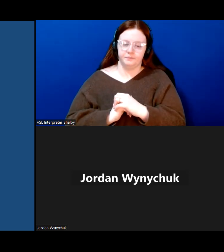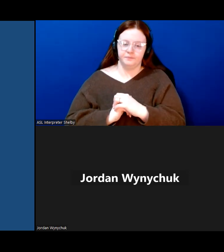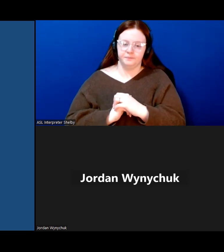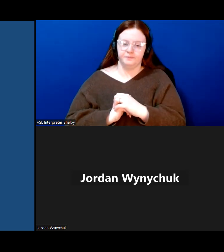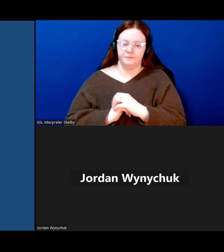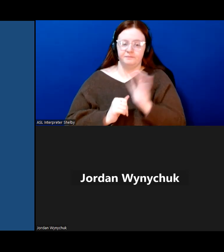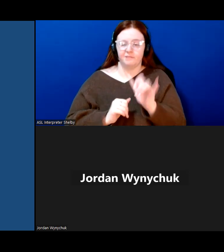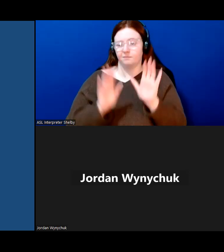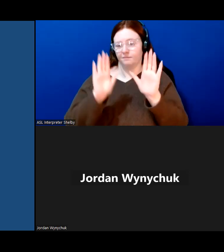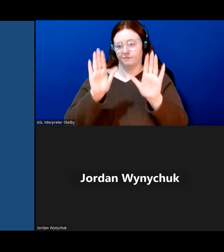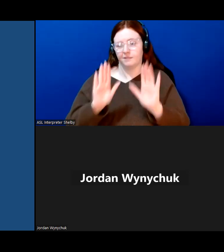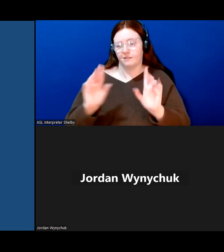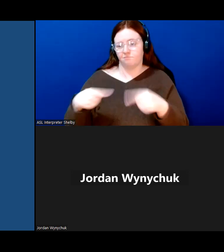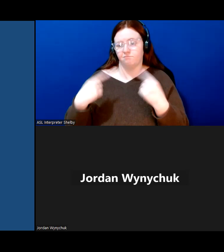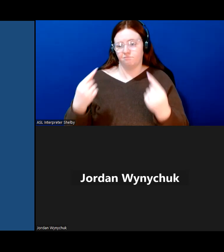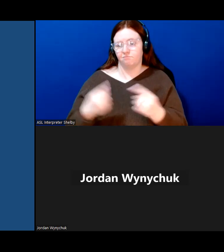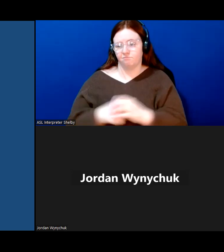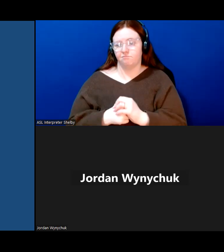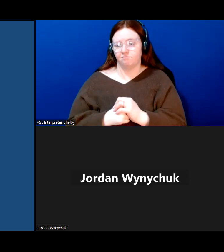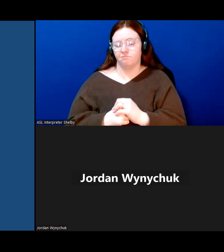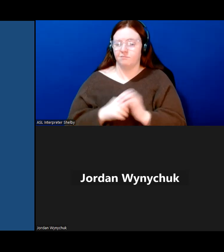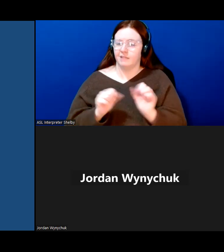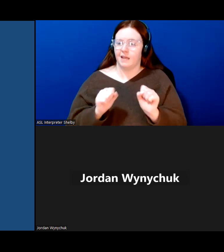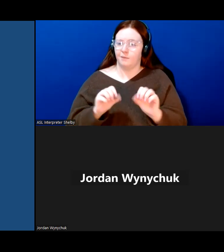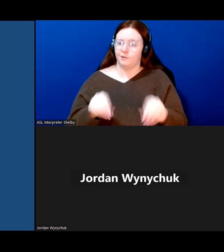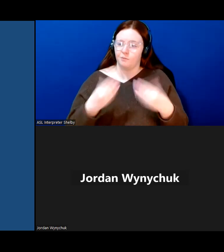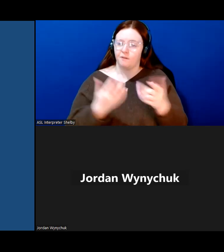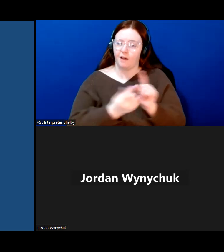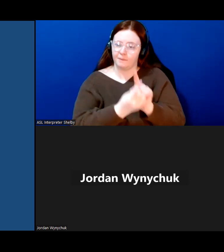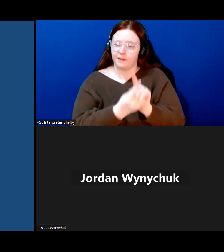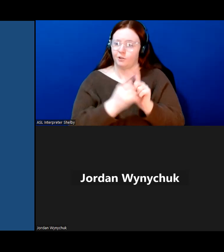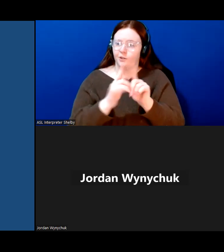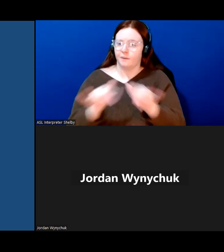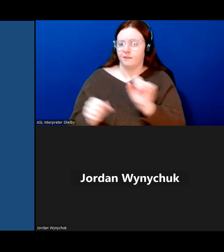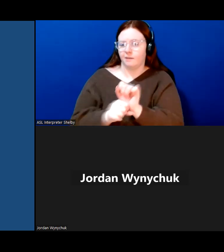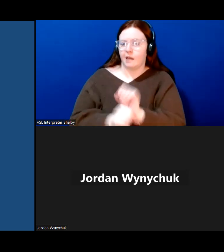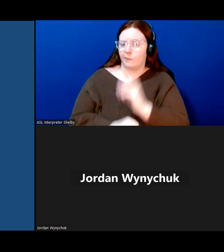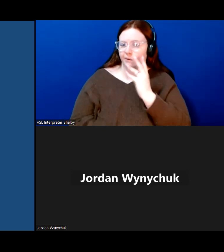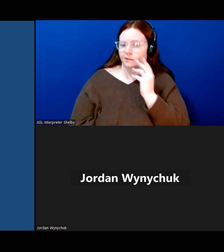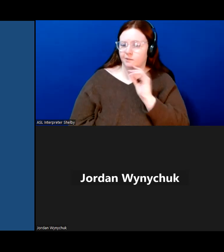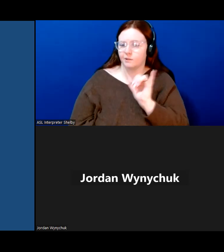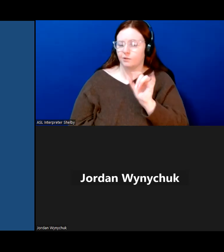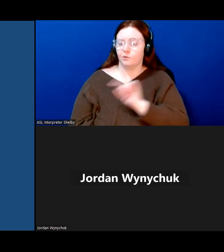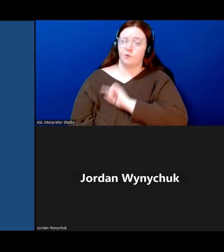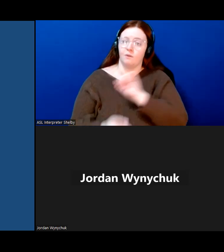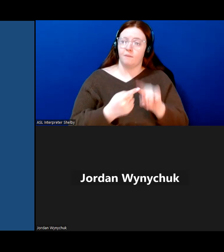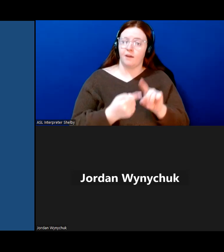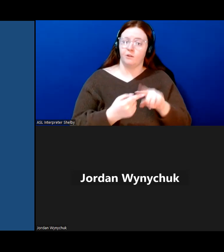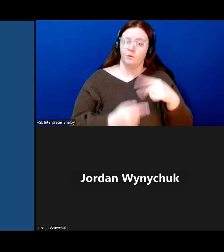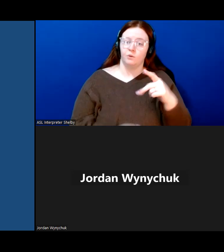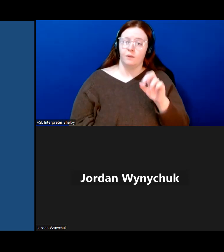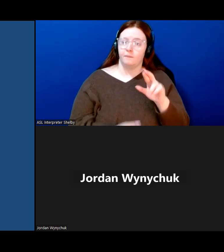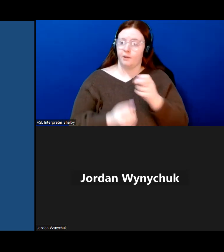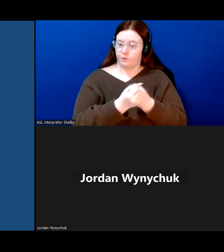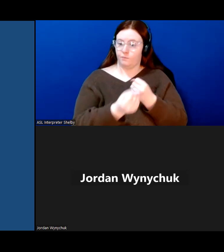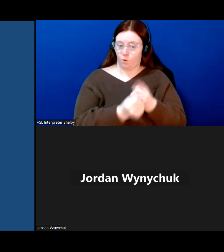been amazing to provide that mentorship as well. And leading back to the peer support aspect, a lot of what I